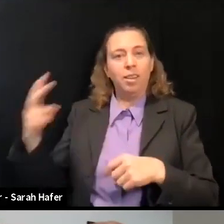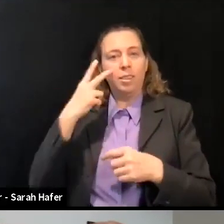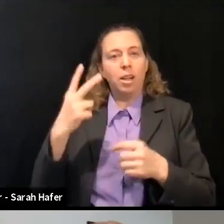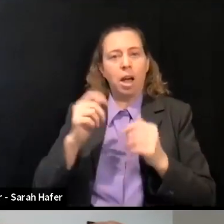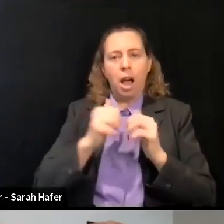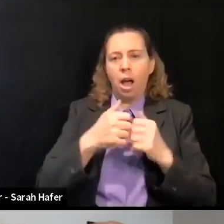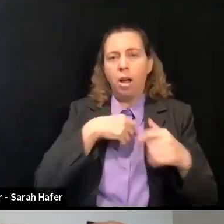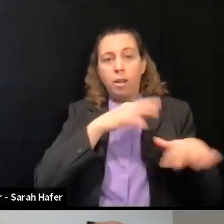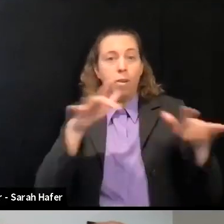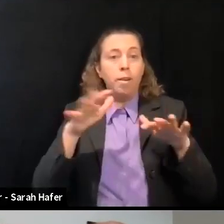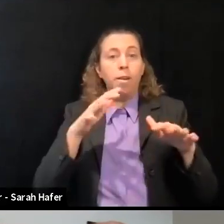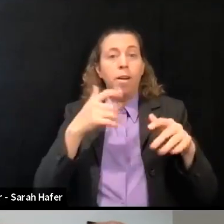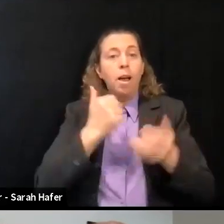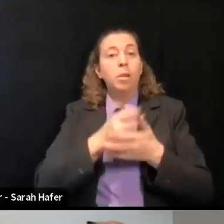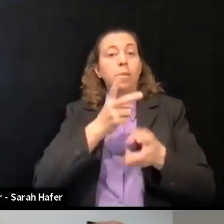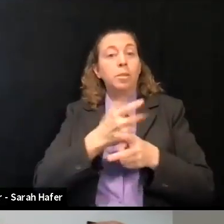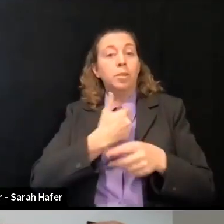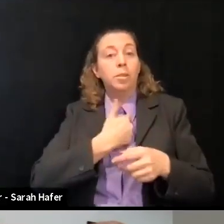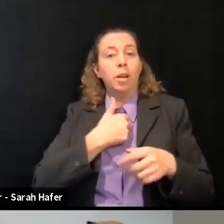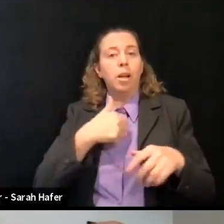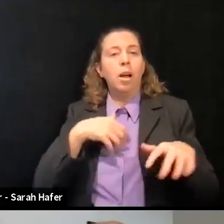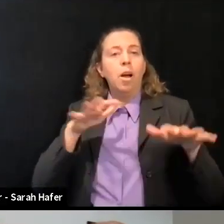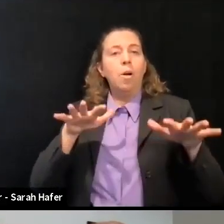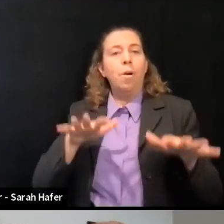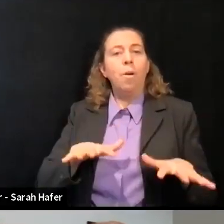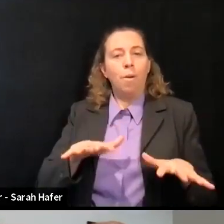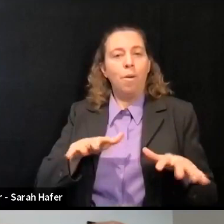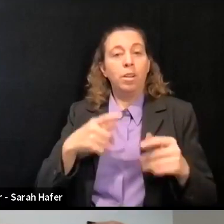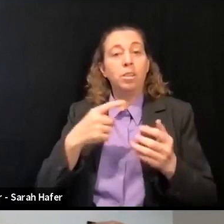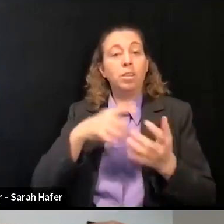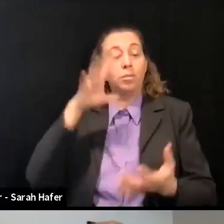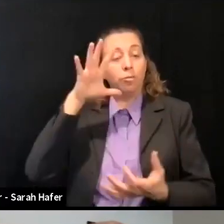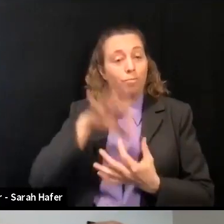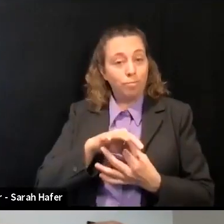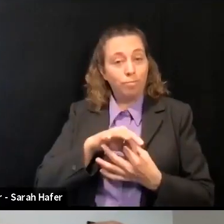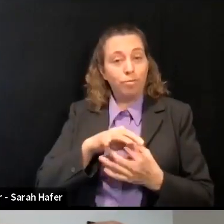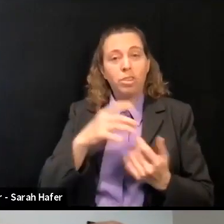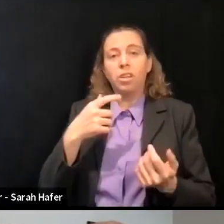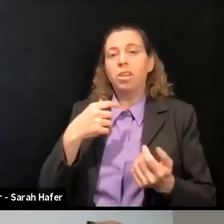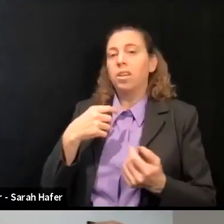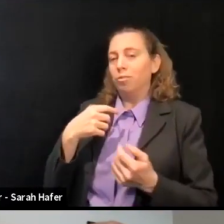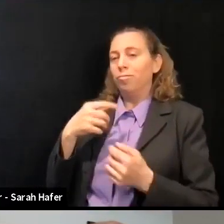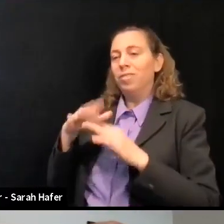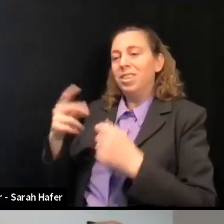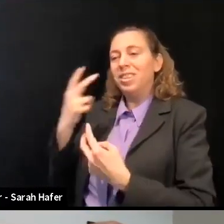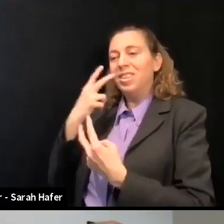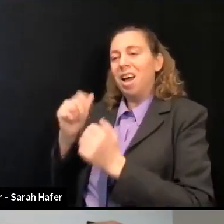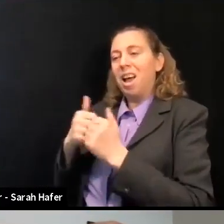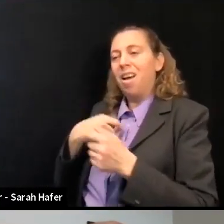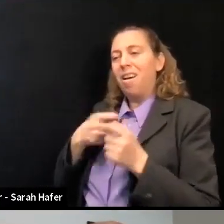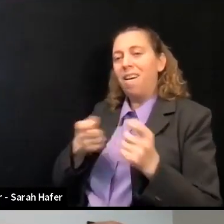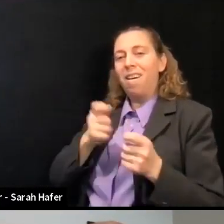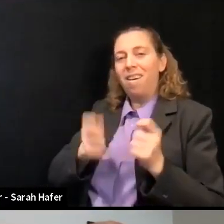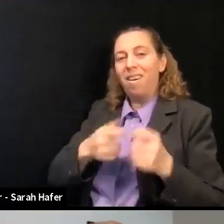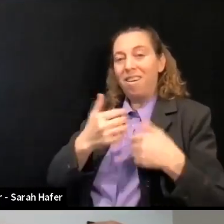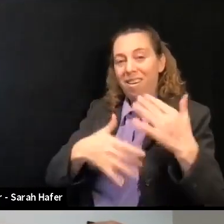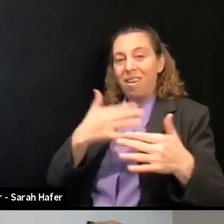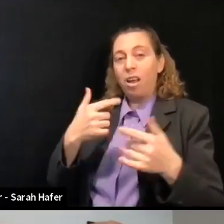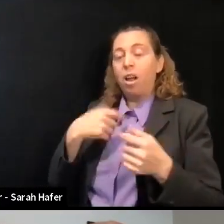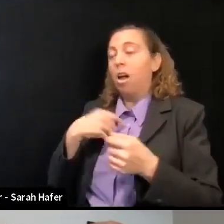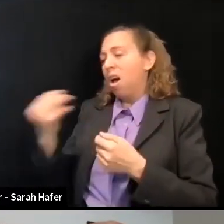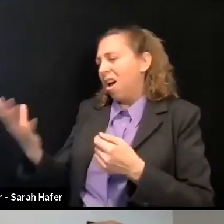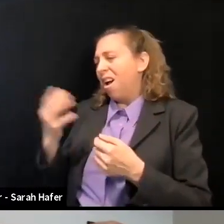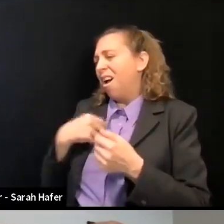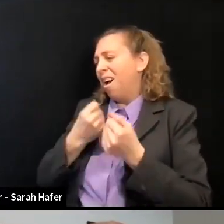our children, I'm overwhelmed, I'm tired, this is the best I can offer you, and this is my plan for how I'm going to relax or how I'm going to process